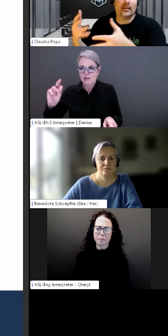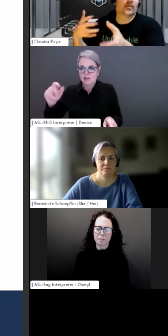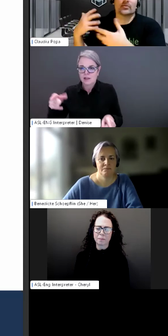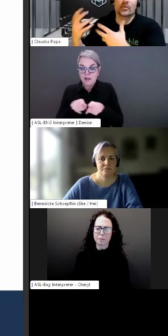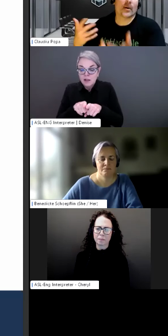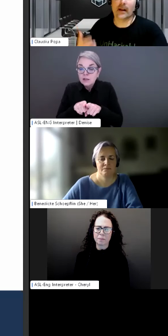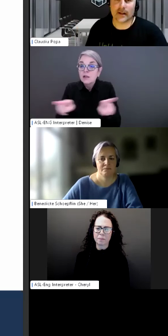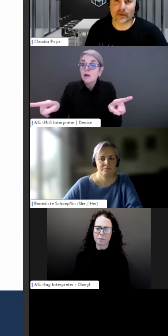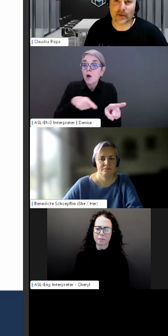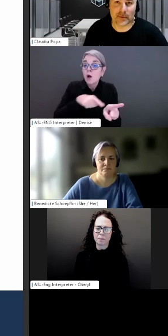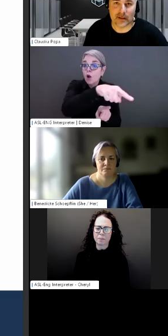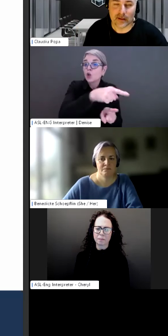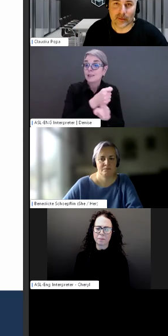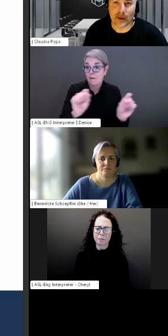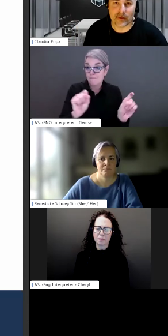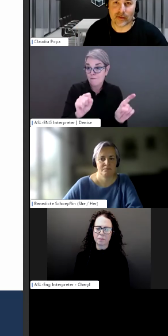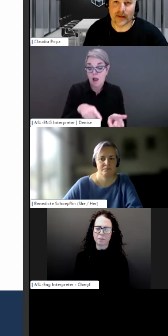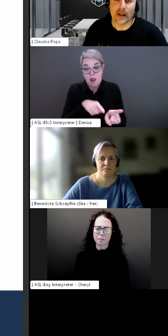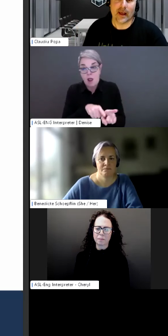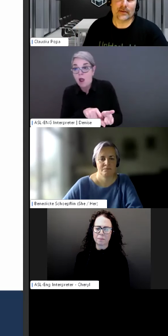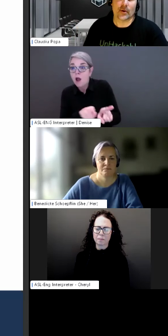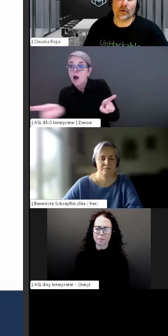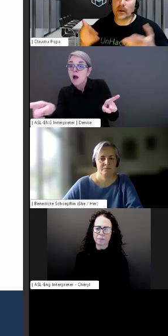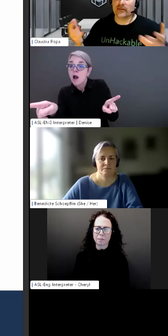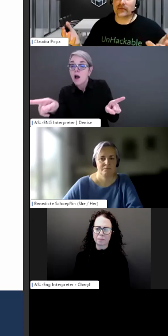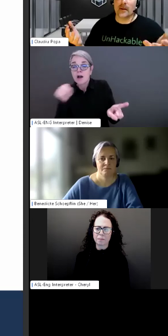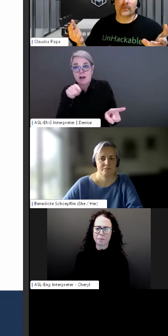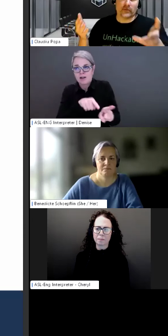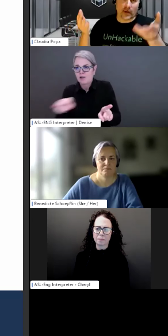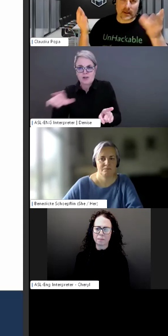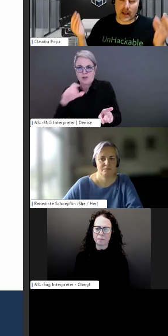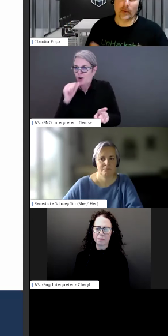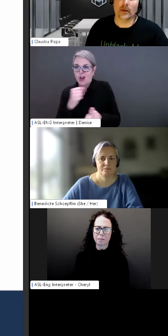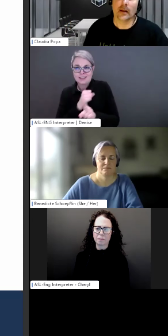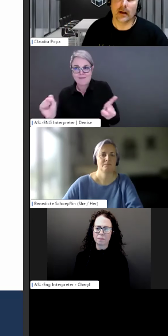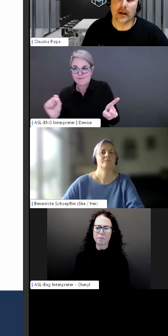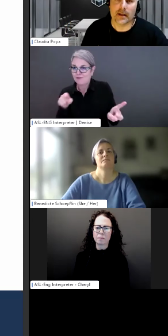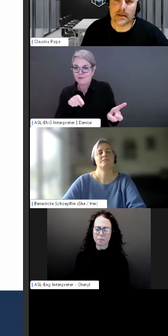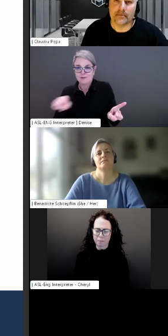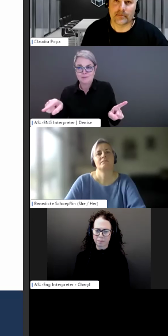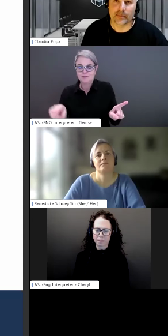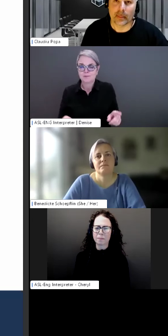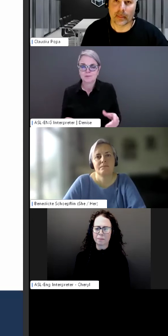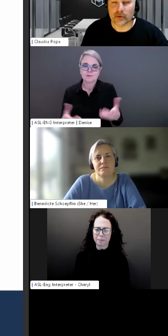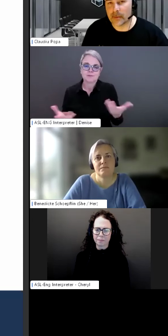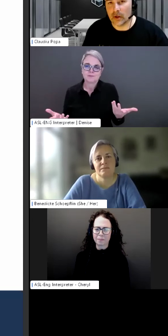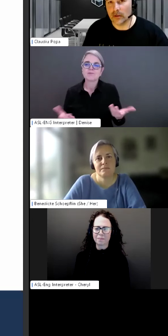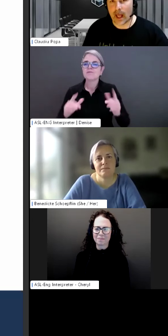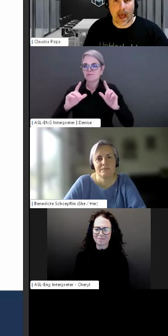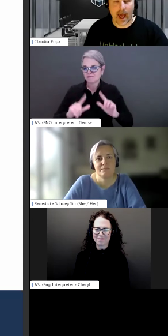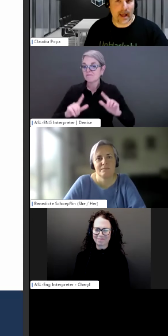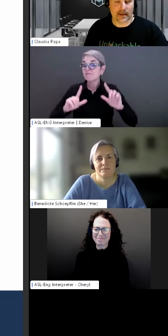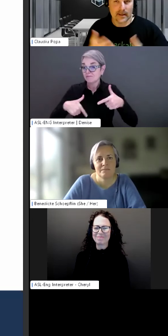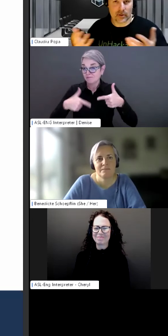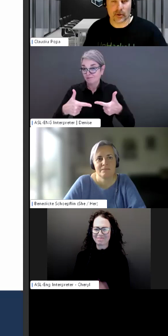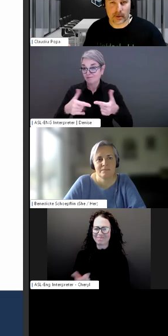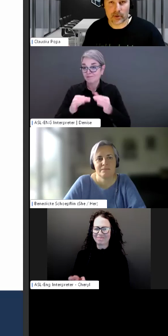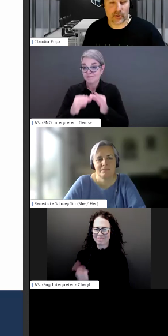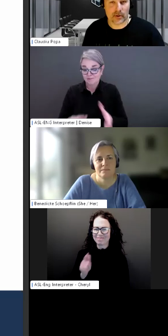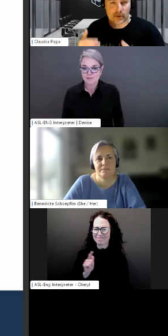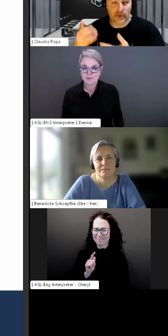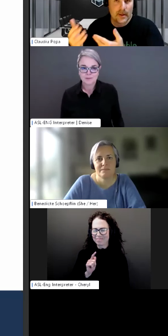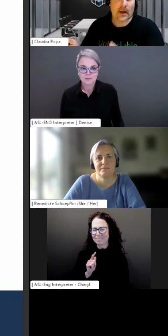and it goes through an unencrypted method. And so if, for example, a criminal had access to